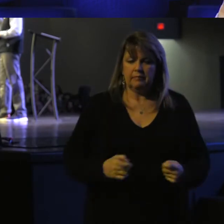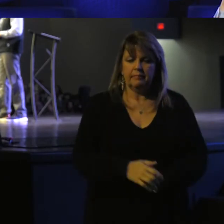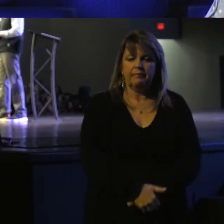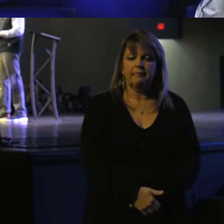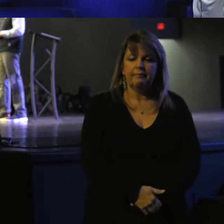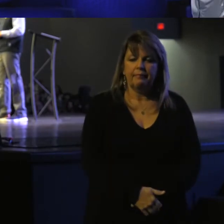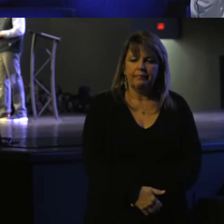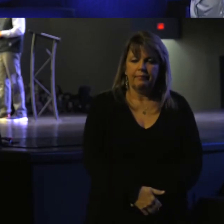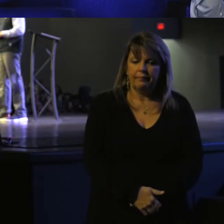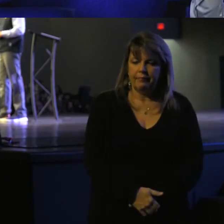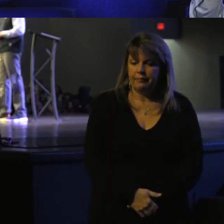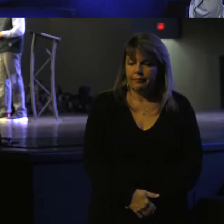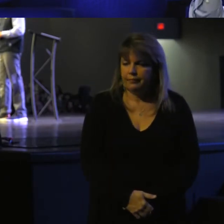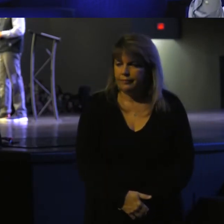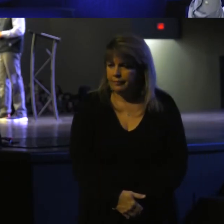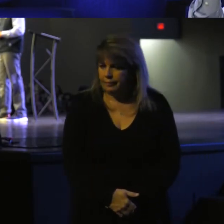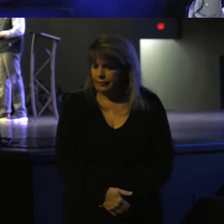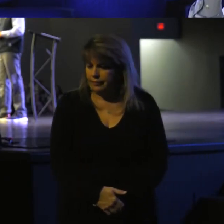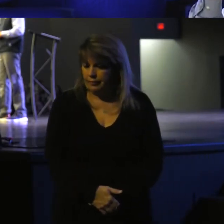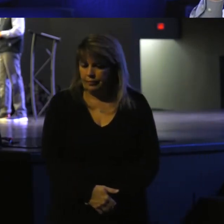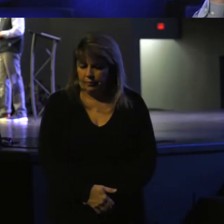to the very ends of the earth.